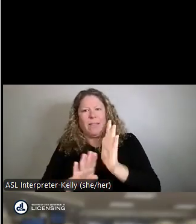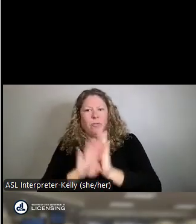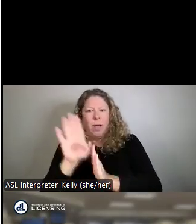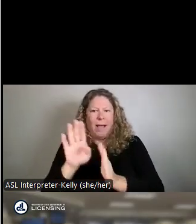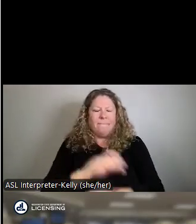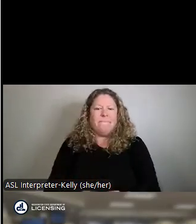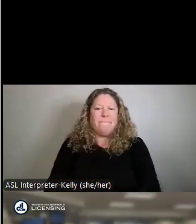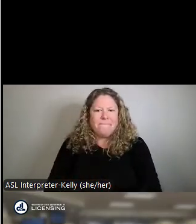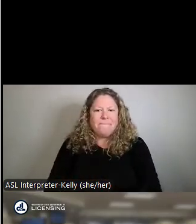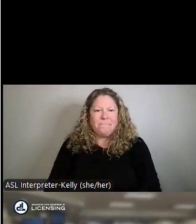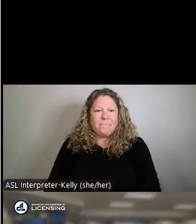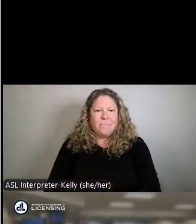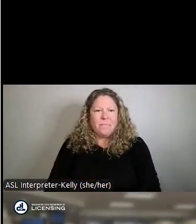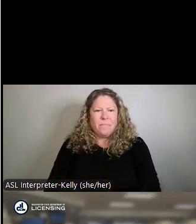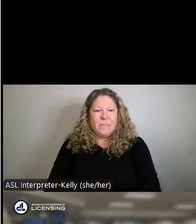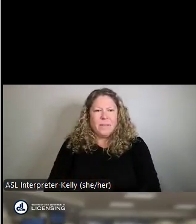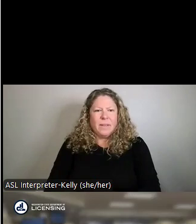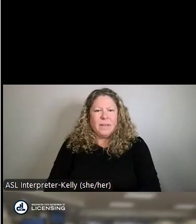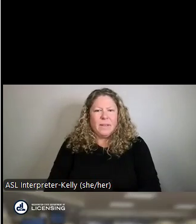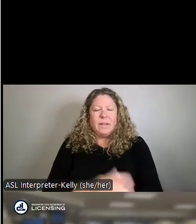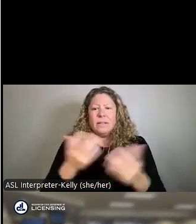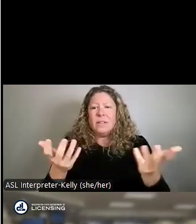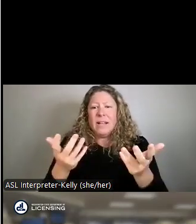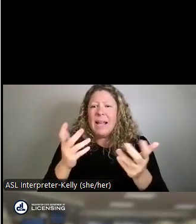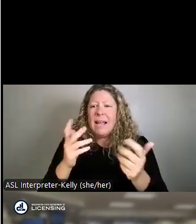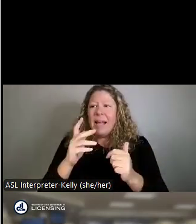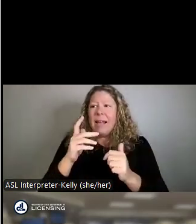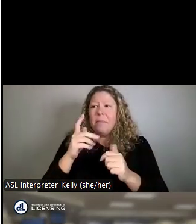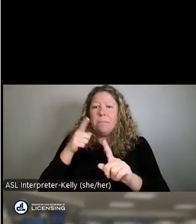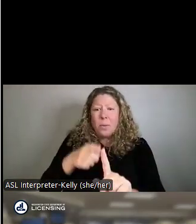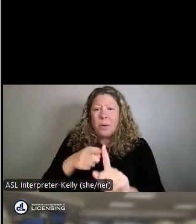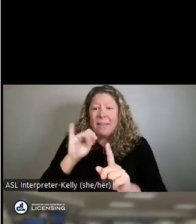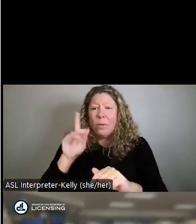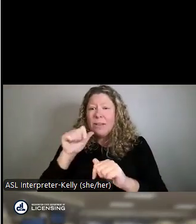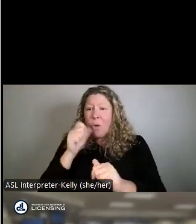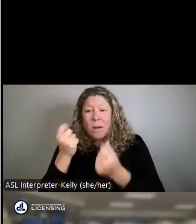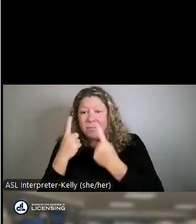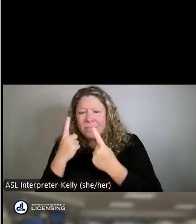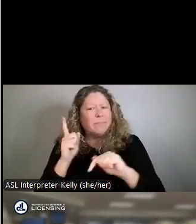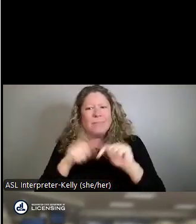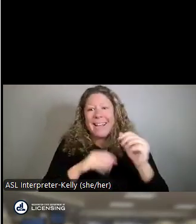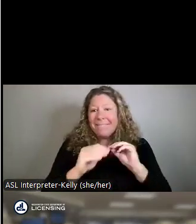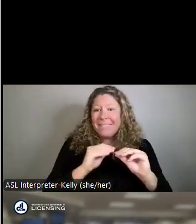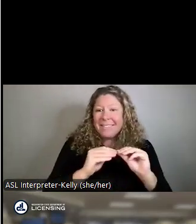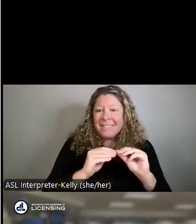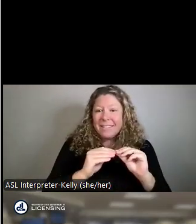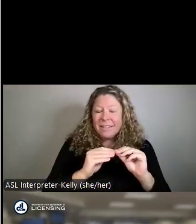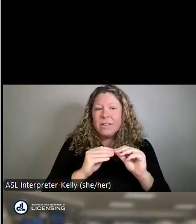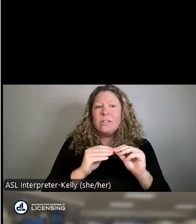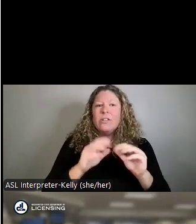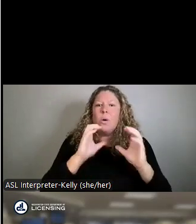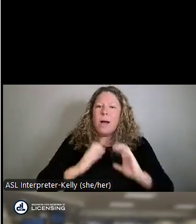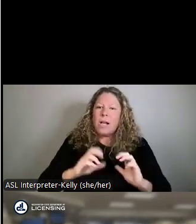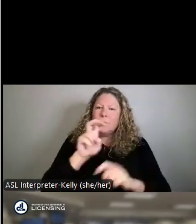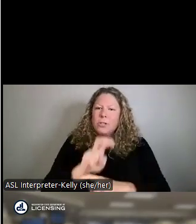So we can't fix what we don't understand, really, at the end of the day. And customer journey maps are a really valuable tool to build